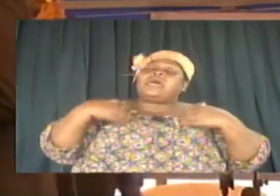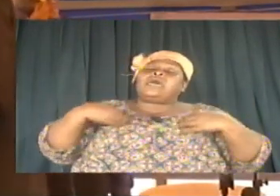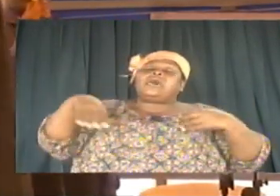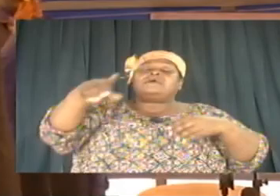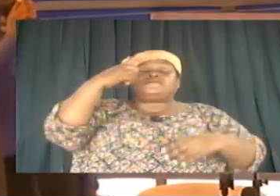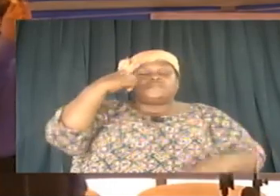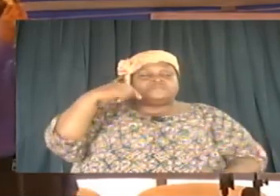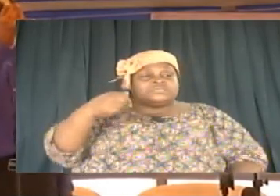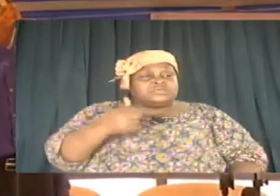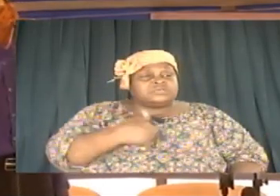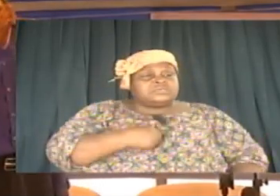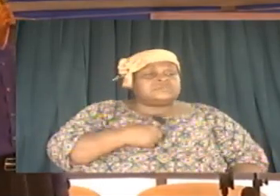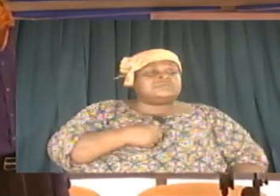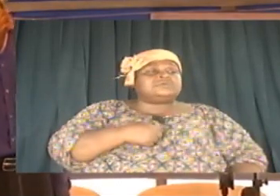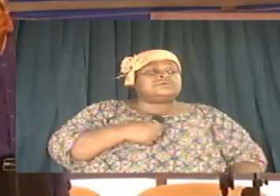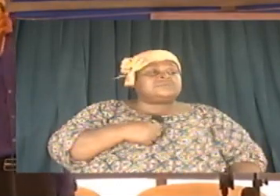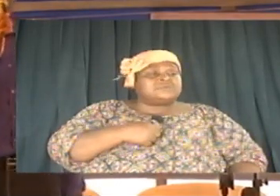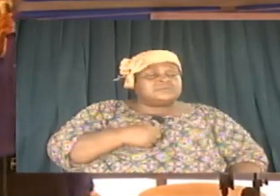God has for me.